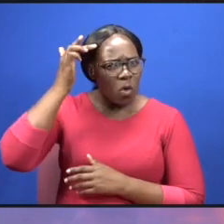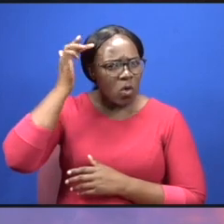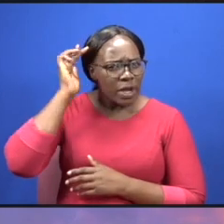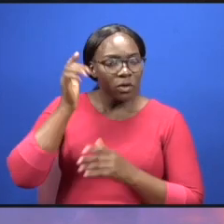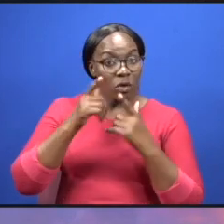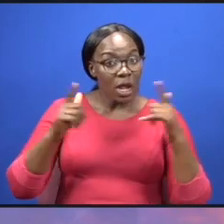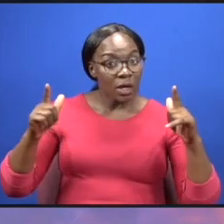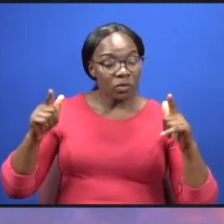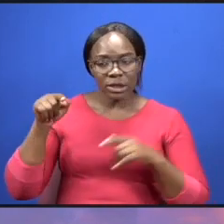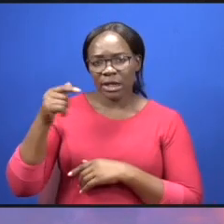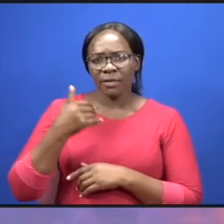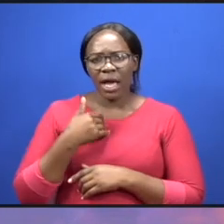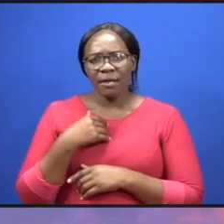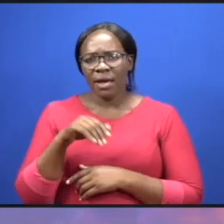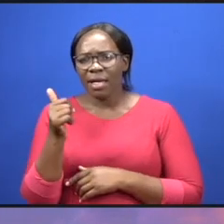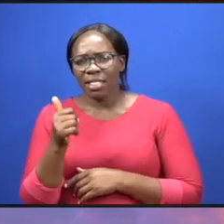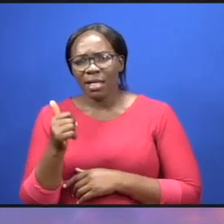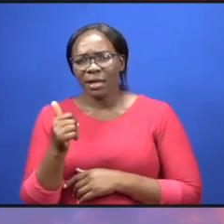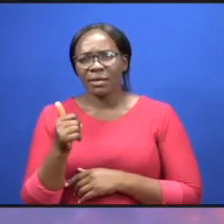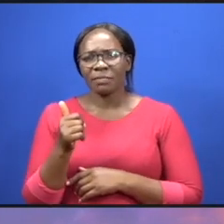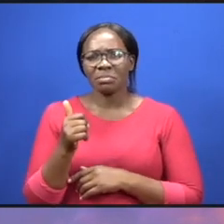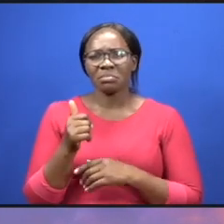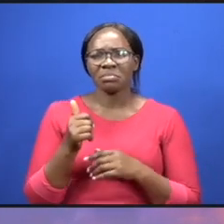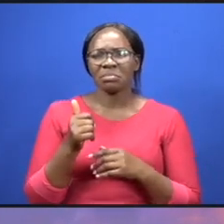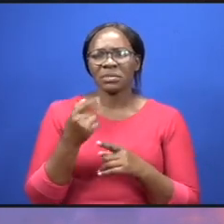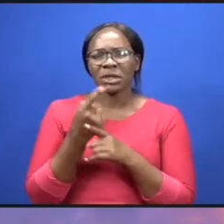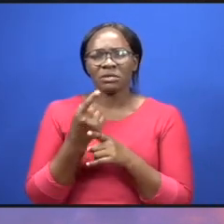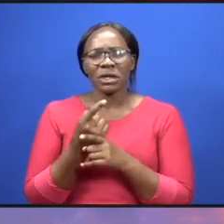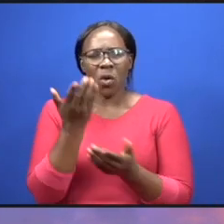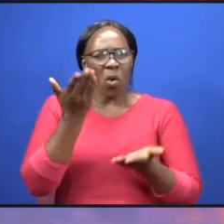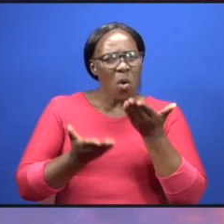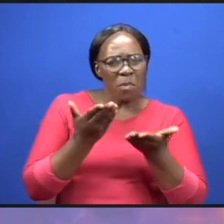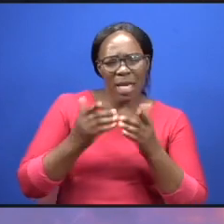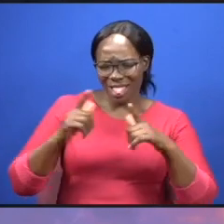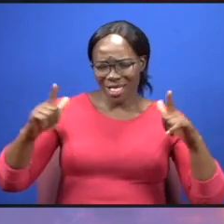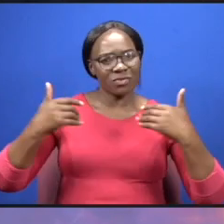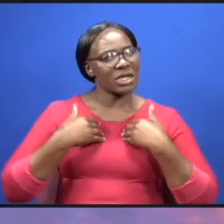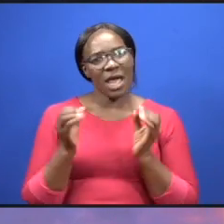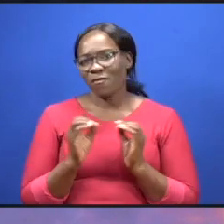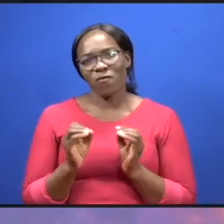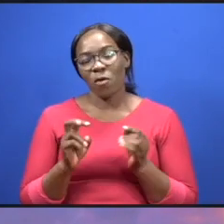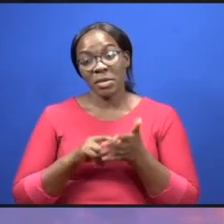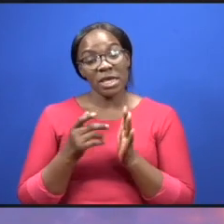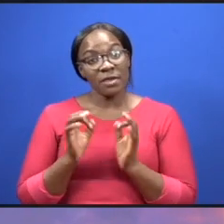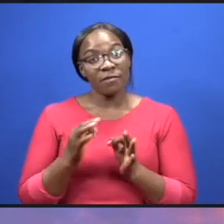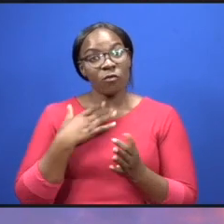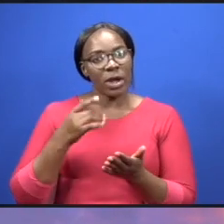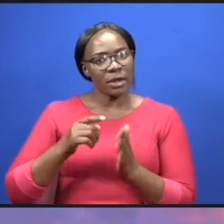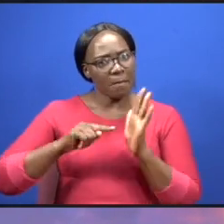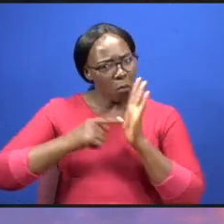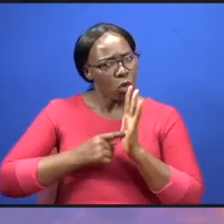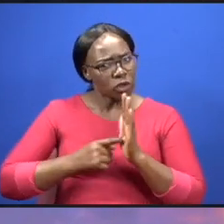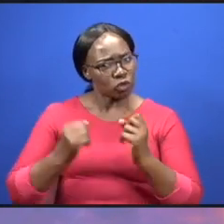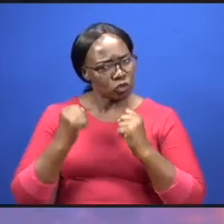language, they do not have superlatives. They do not have comparatives. And so if they want to emphasize